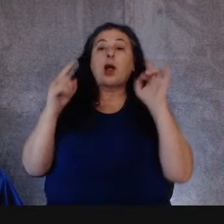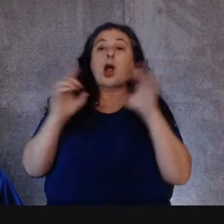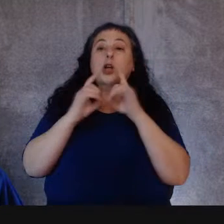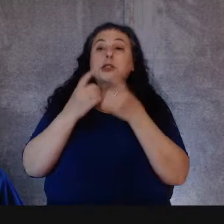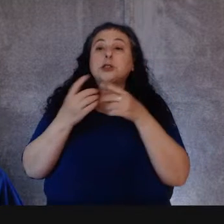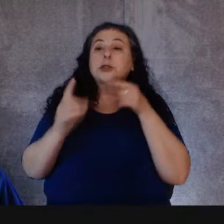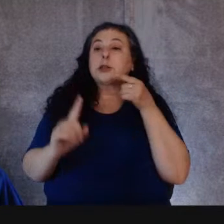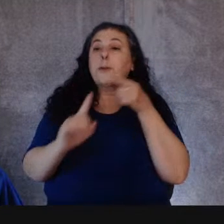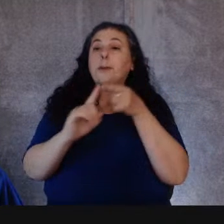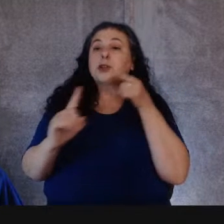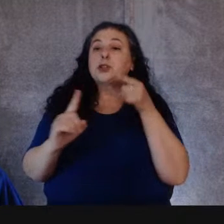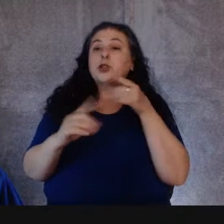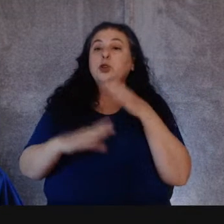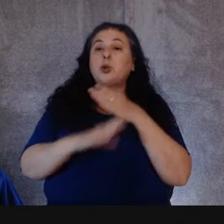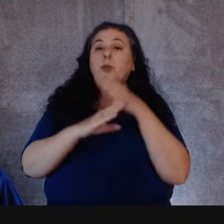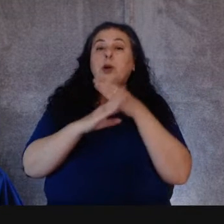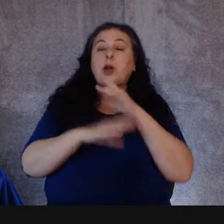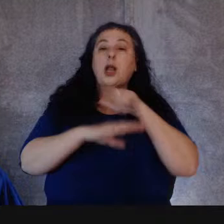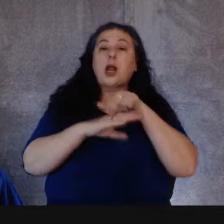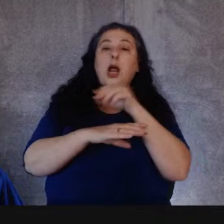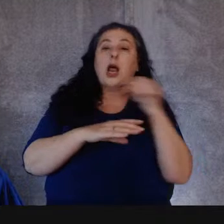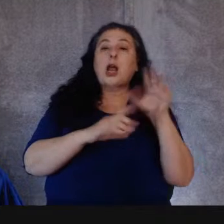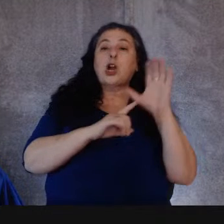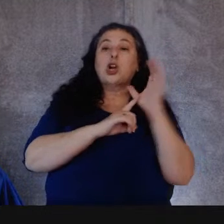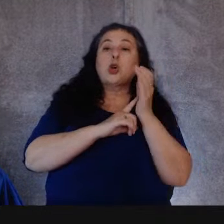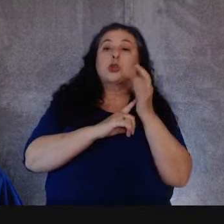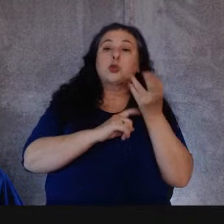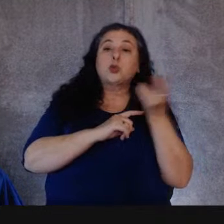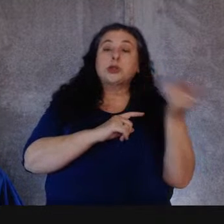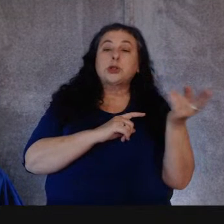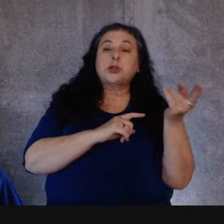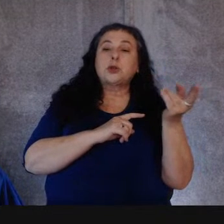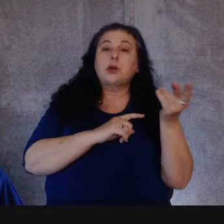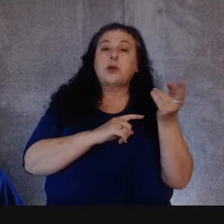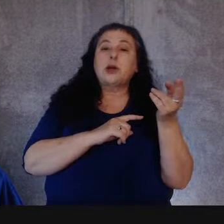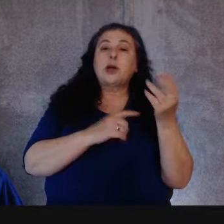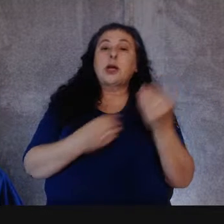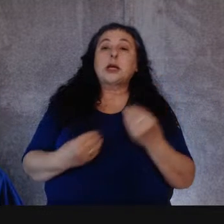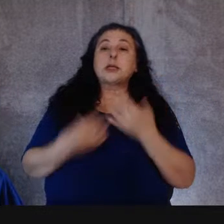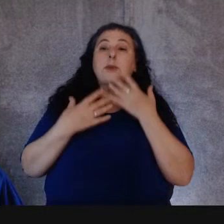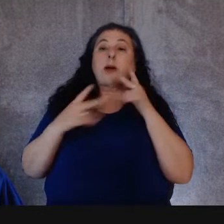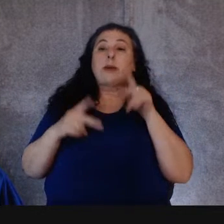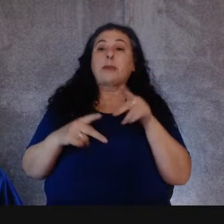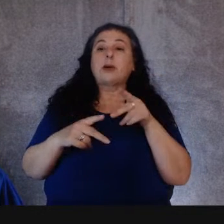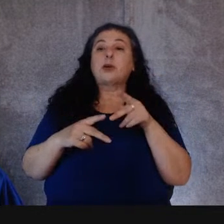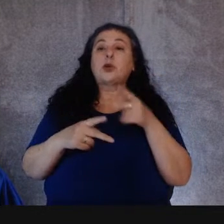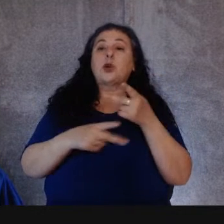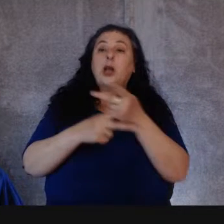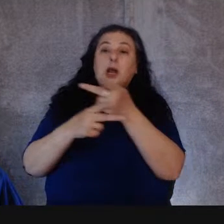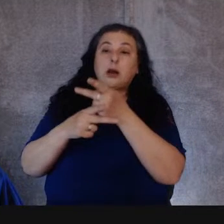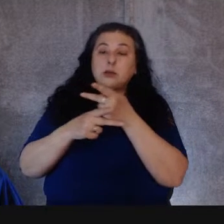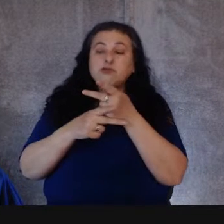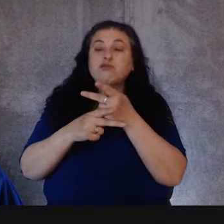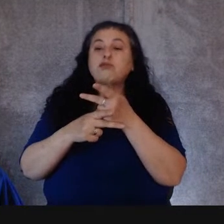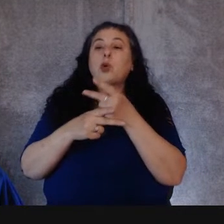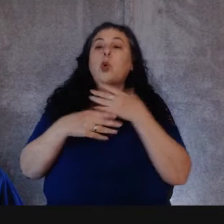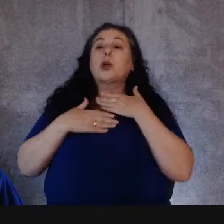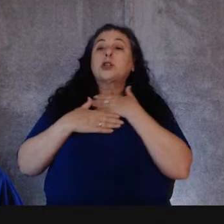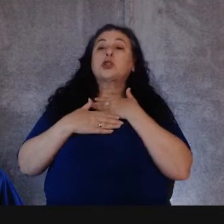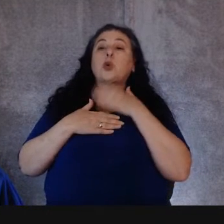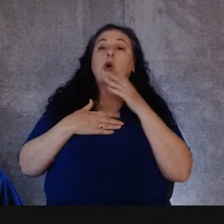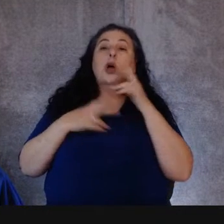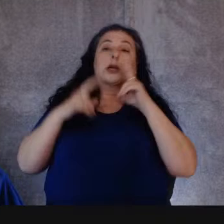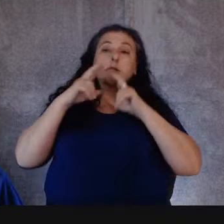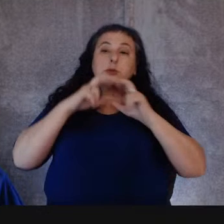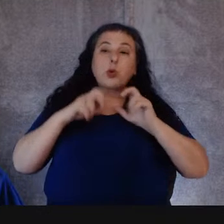protect Champaign County's natural and cultural resources and inspire people to care for, enjoy, and explore their